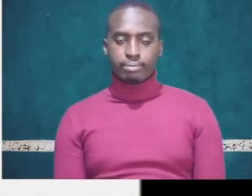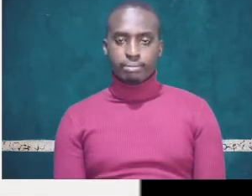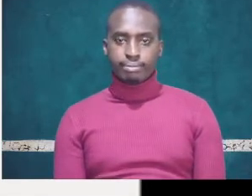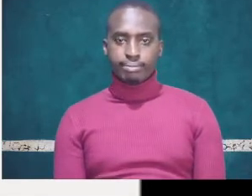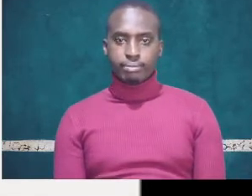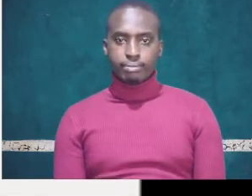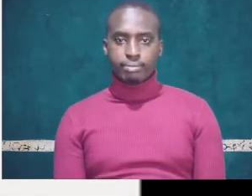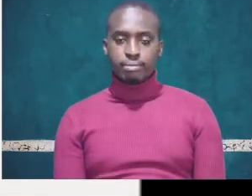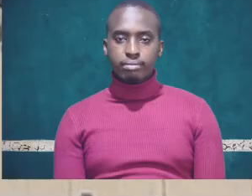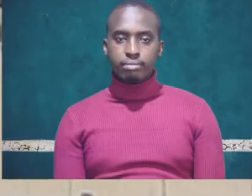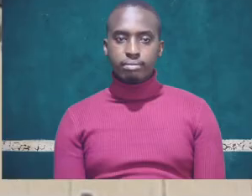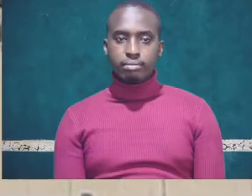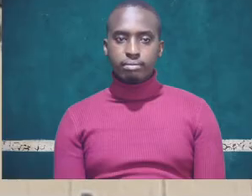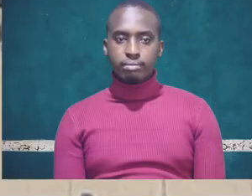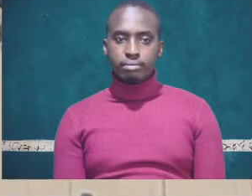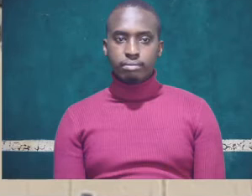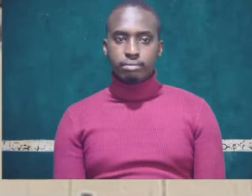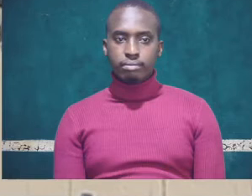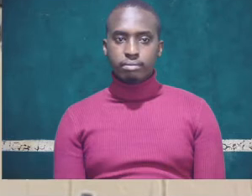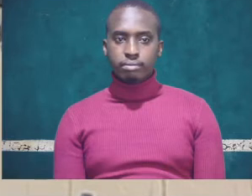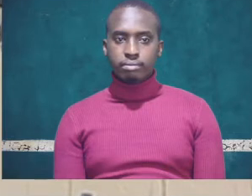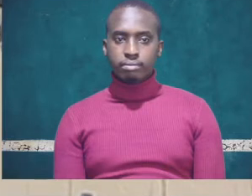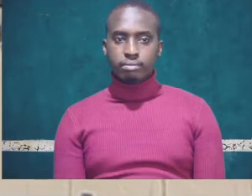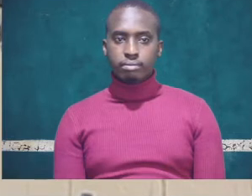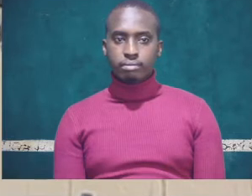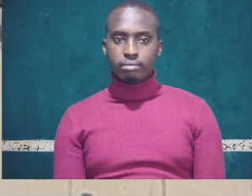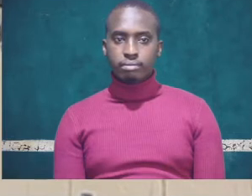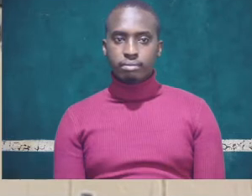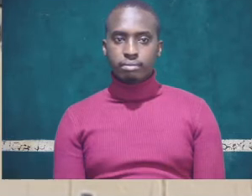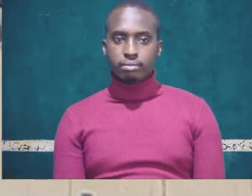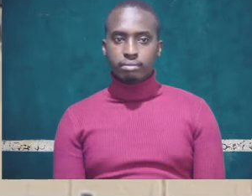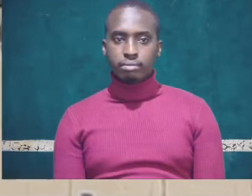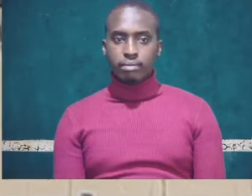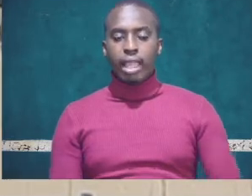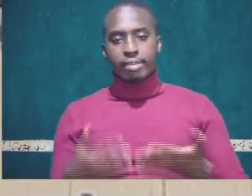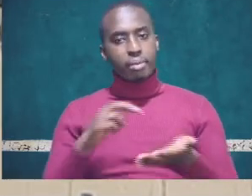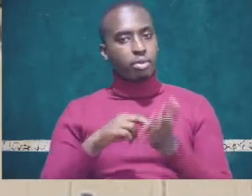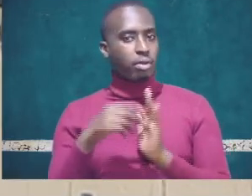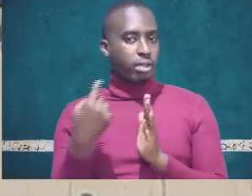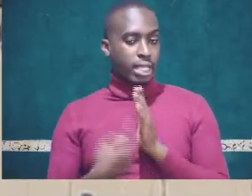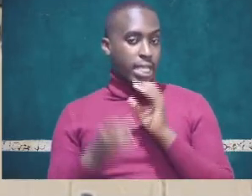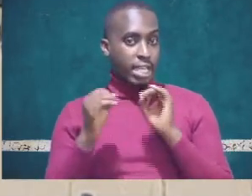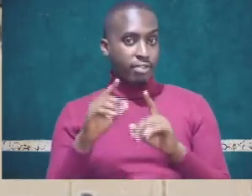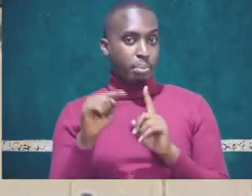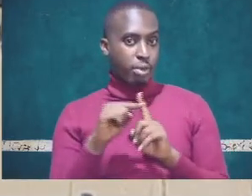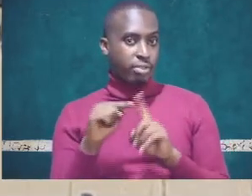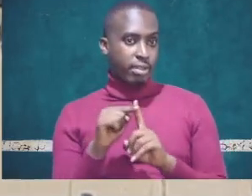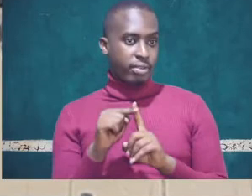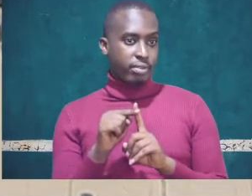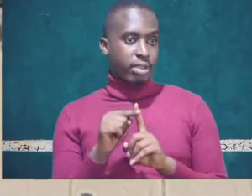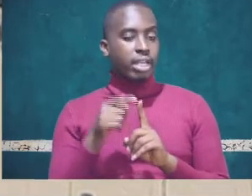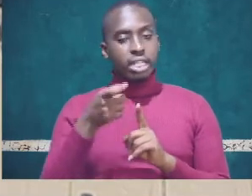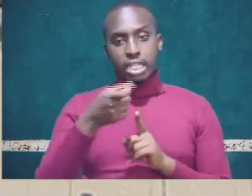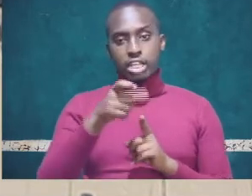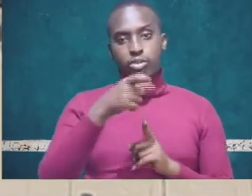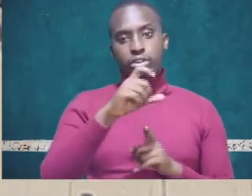be negative. It can be positive or negative. What does it mean? If it is positive, that is now an increase